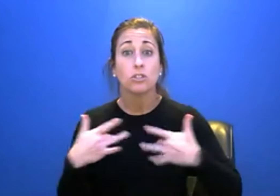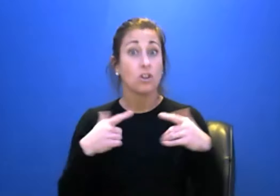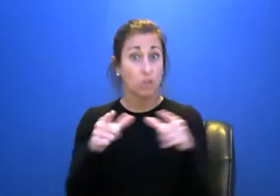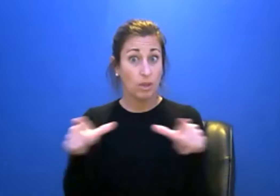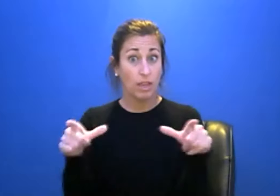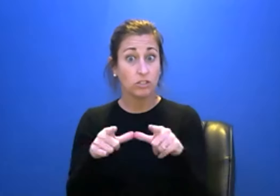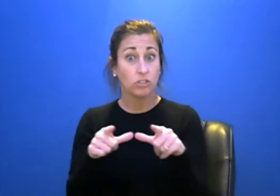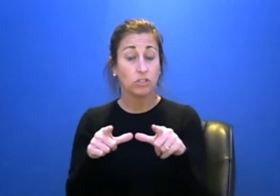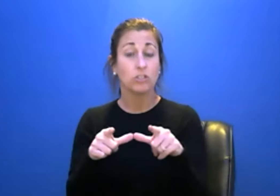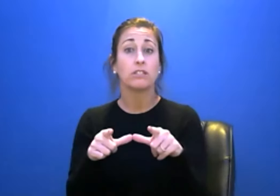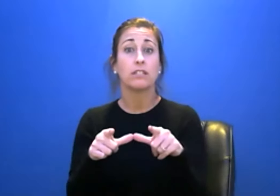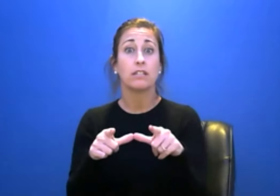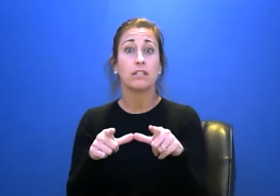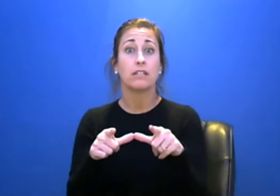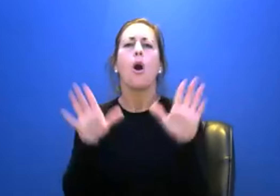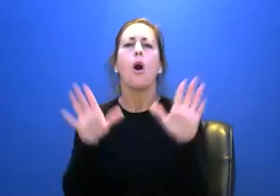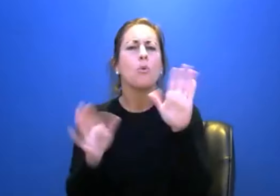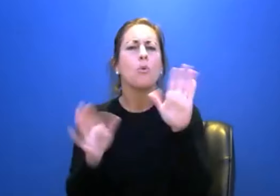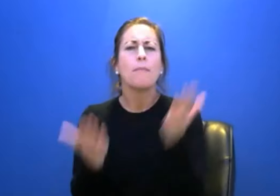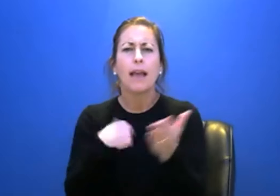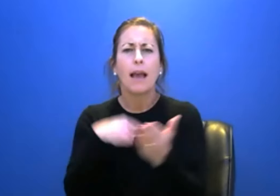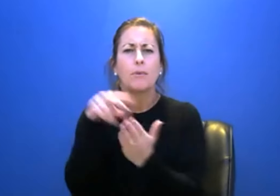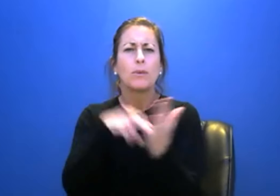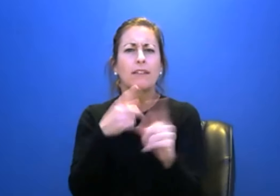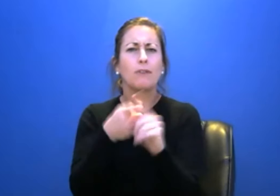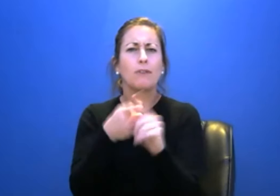be far north? Oh, maybe I'm reading questions from the